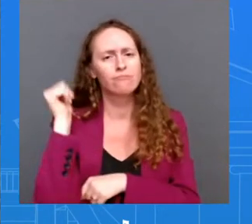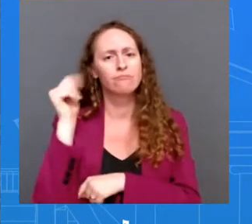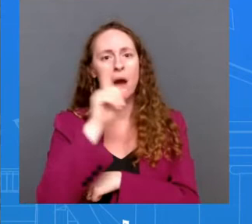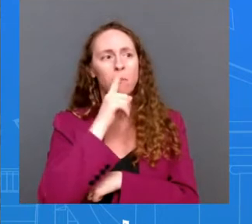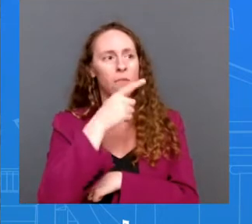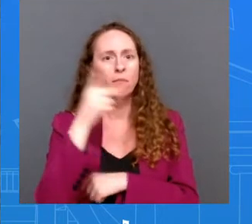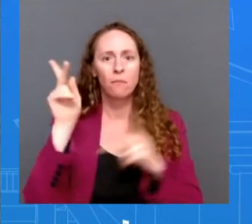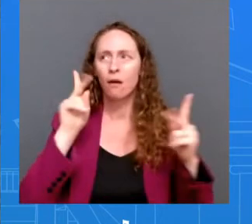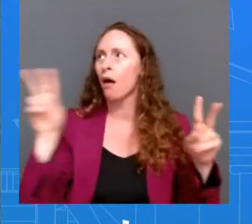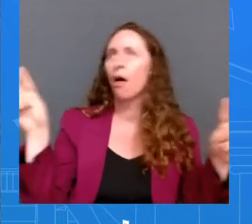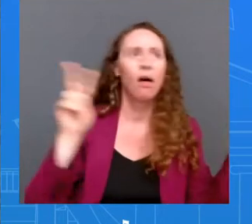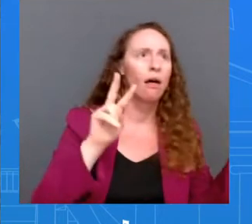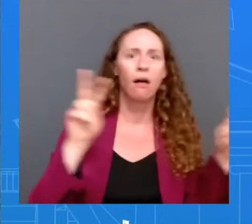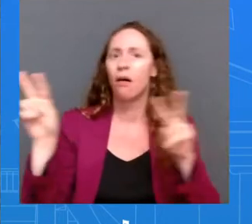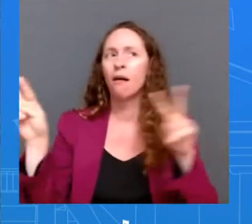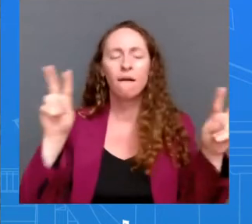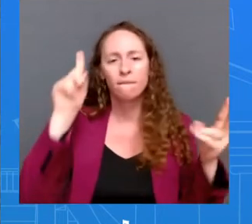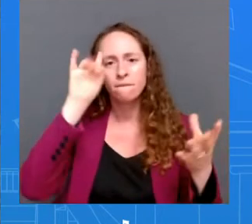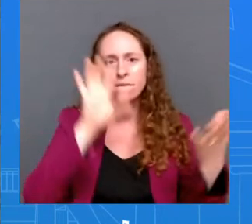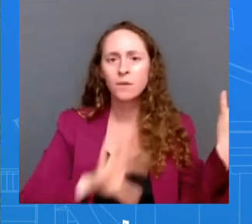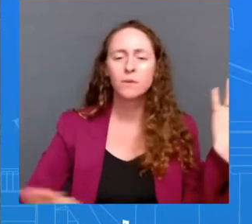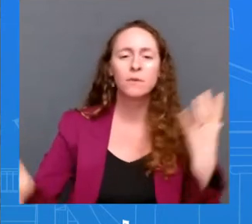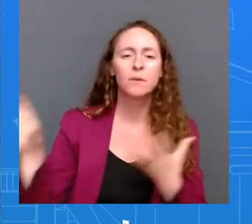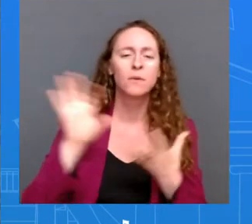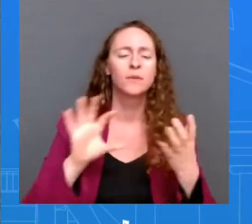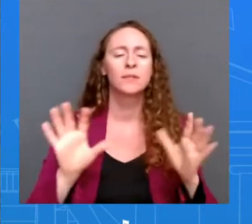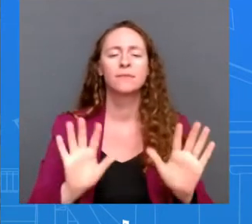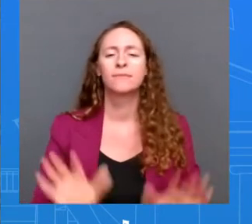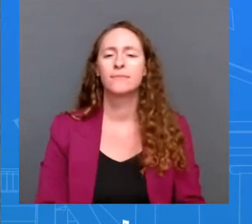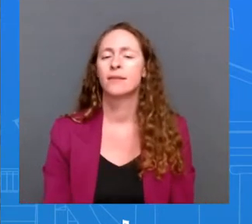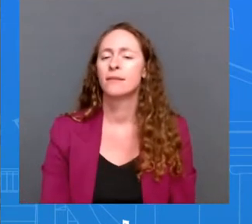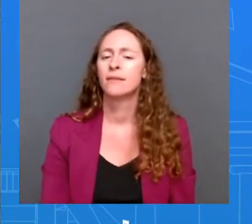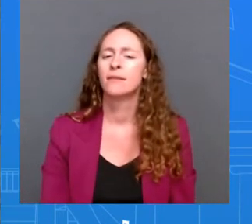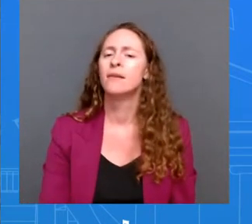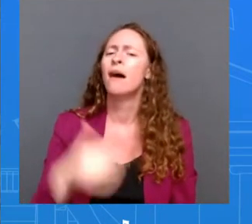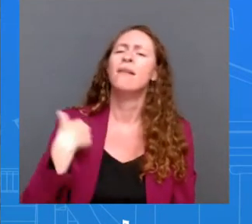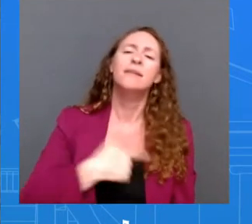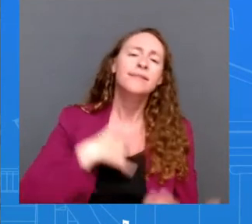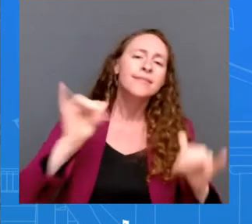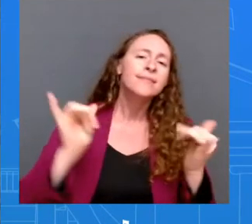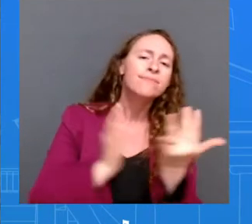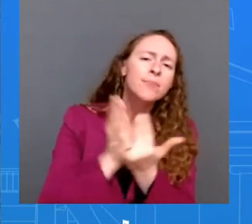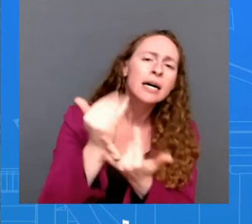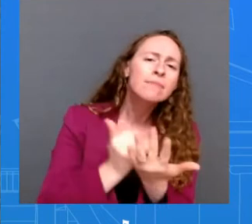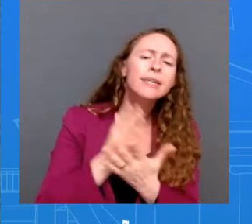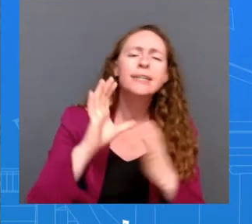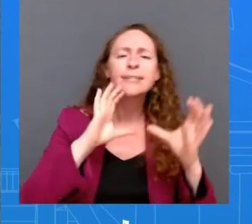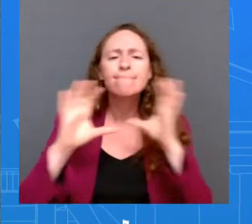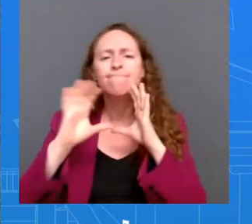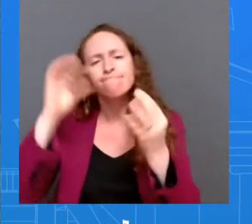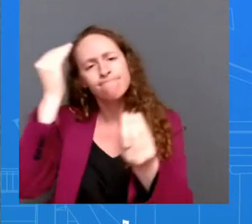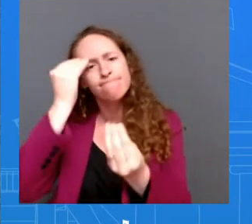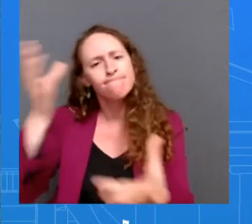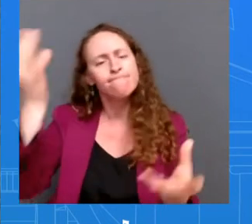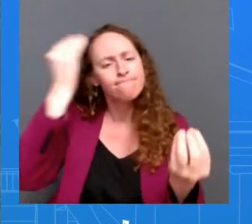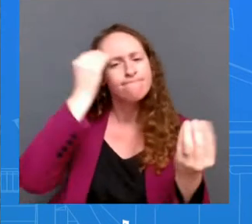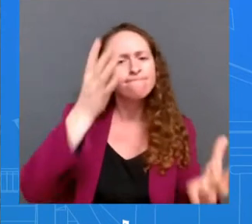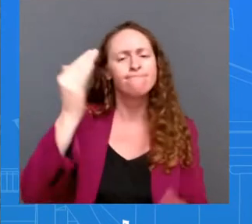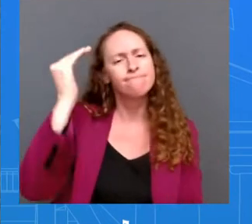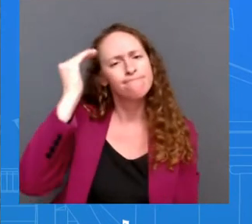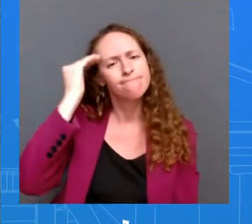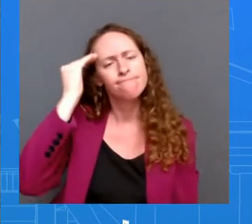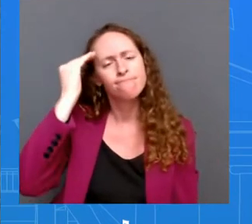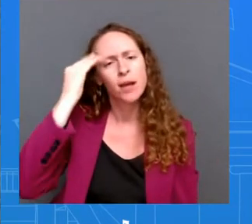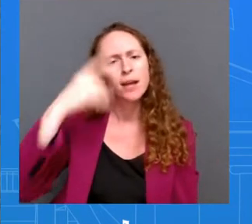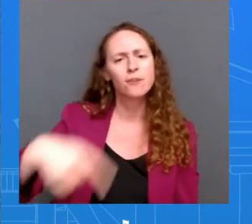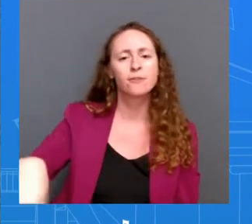ballistic missile tests through timely notifications. That's a practice that China has often rejected. Rescheduling